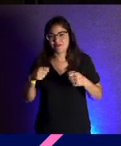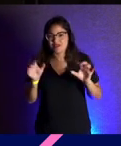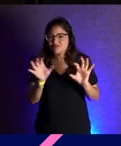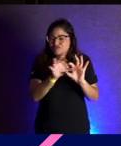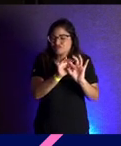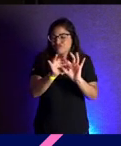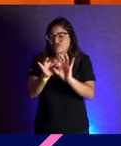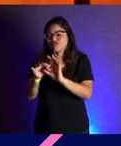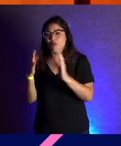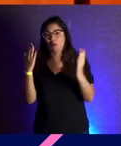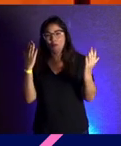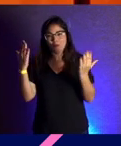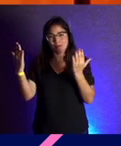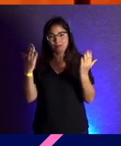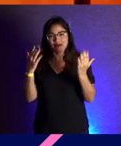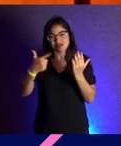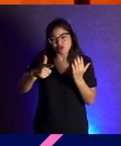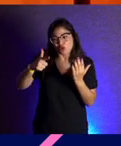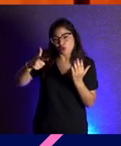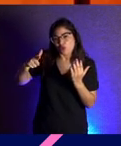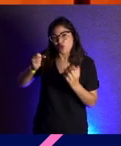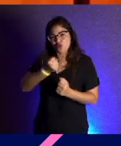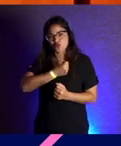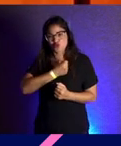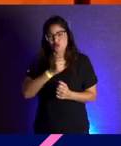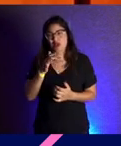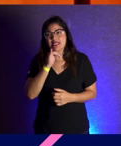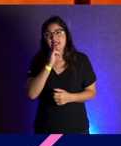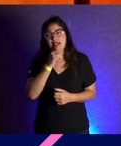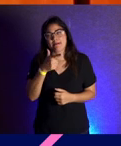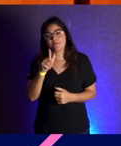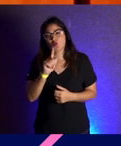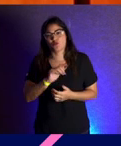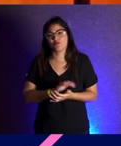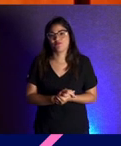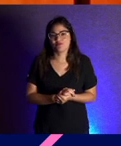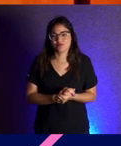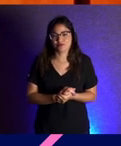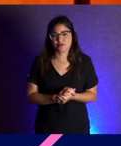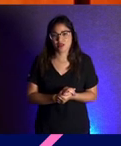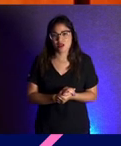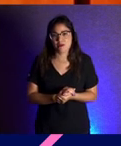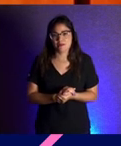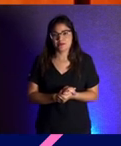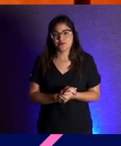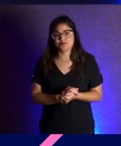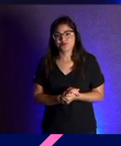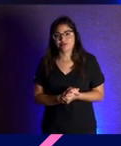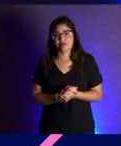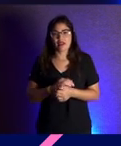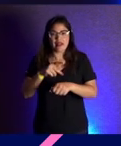with other numbers. So let me give you another example in my next, and I'm going to move on to the book.